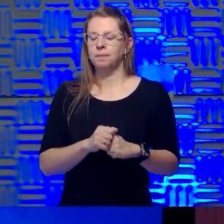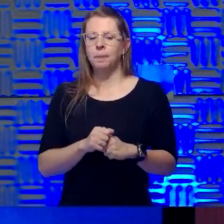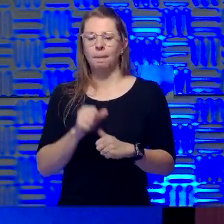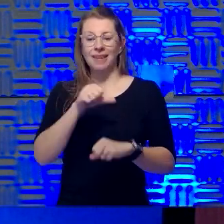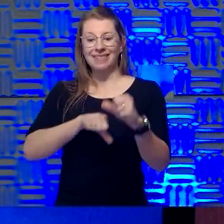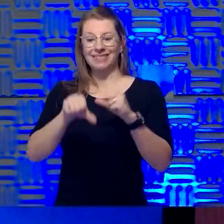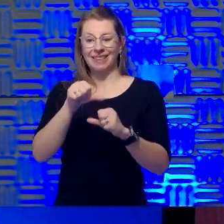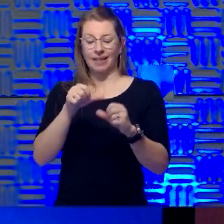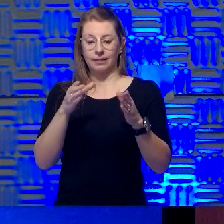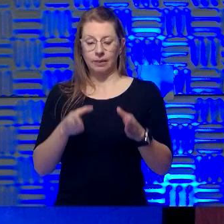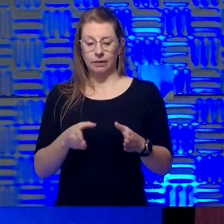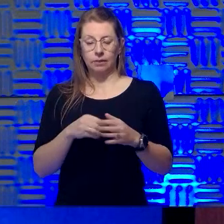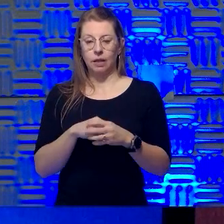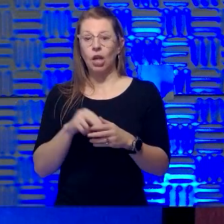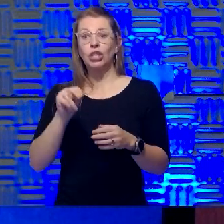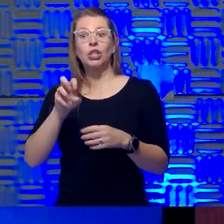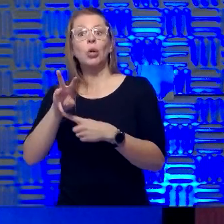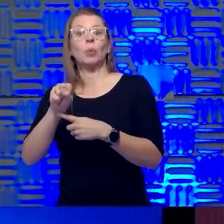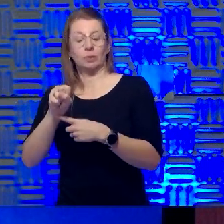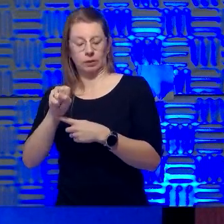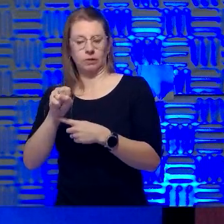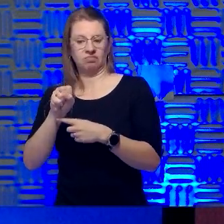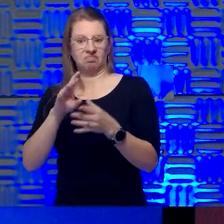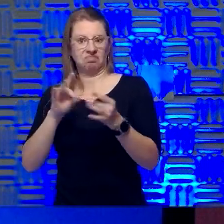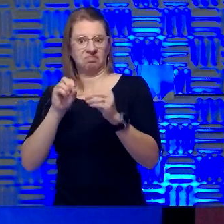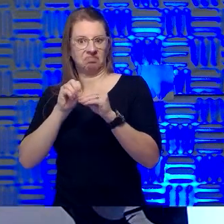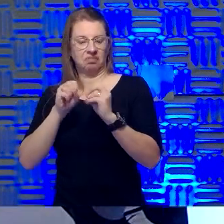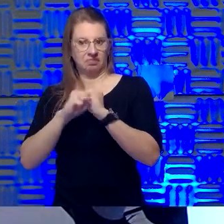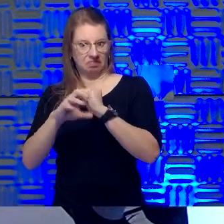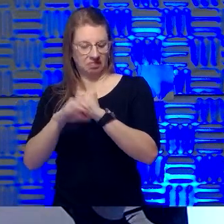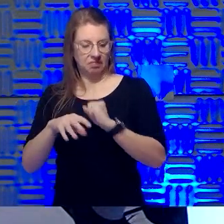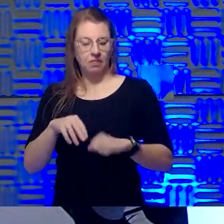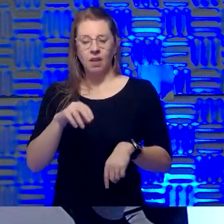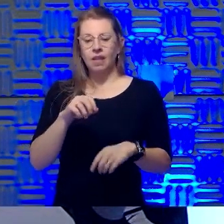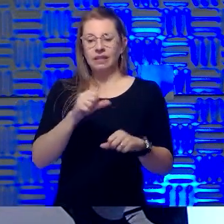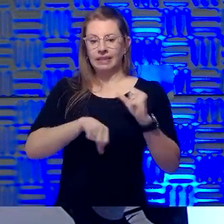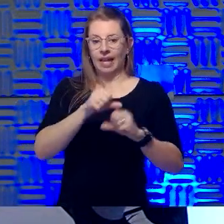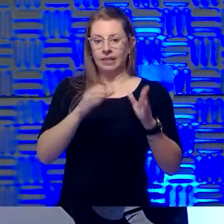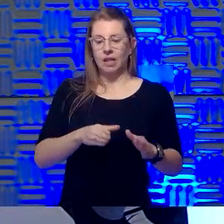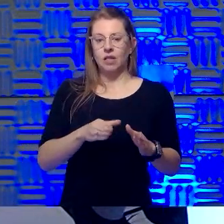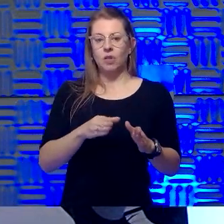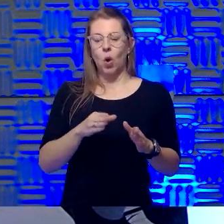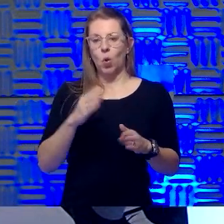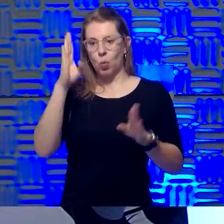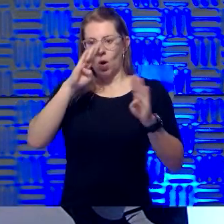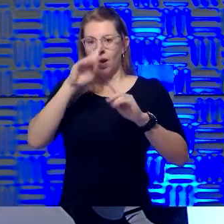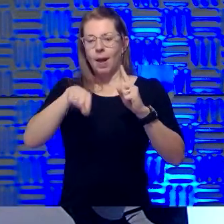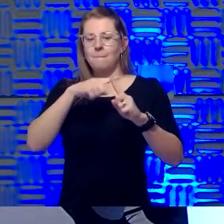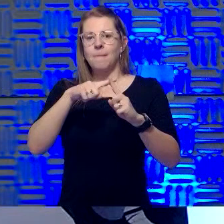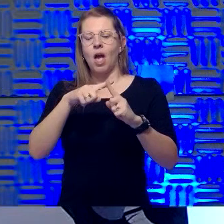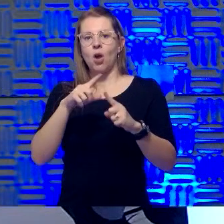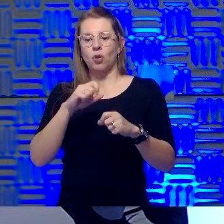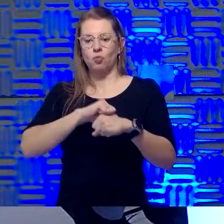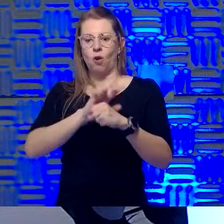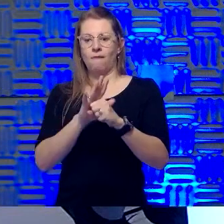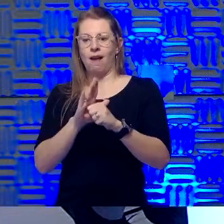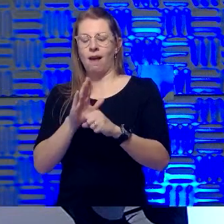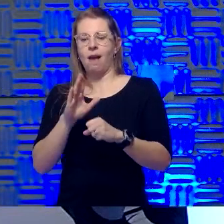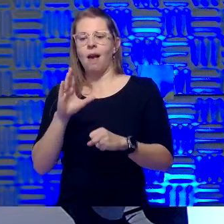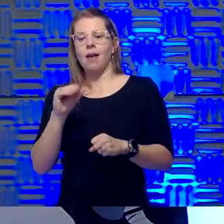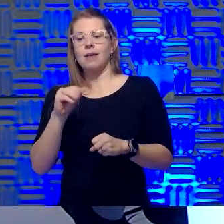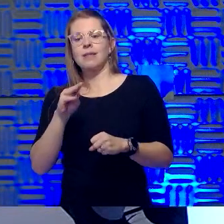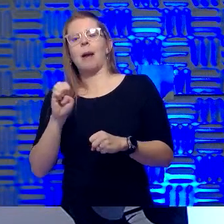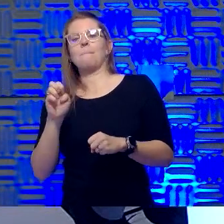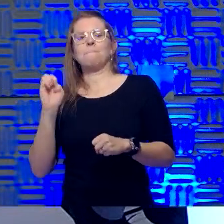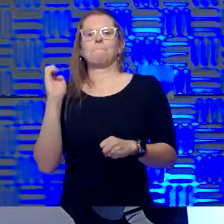Scientists are, in the news, they're saying scientists are worried about a coronavirus comeback. Are you, and is